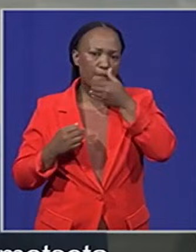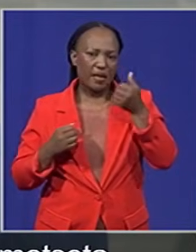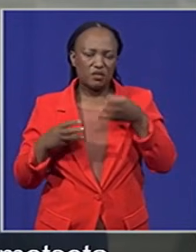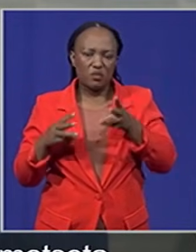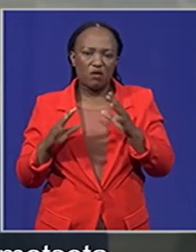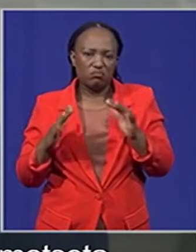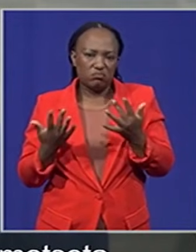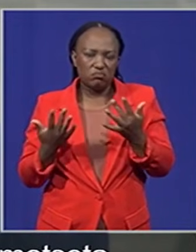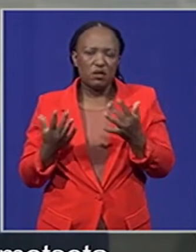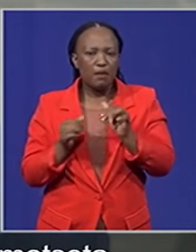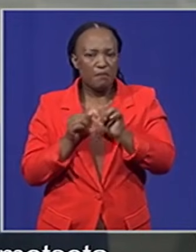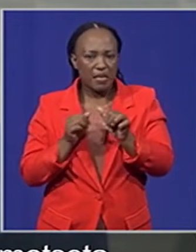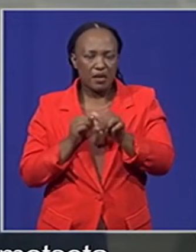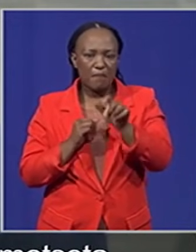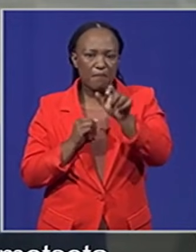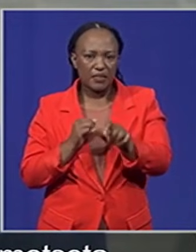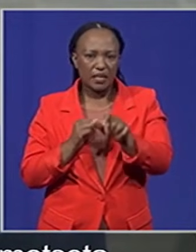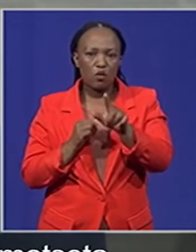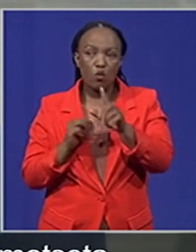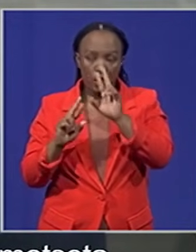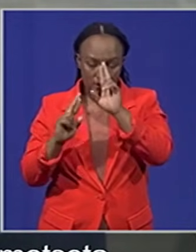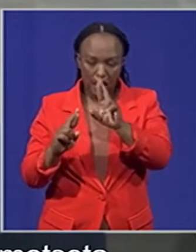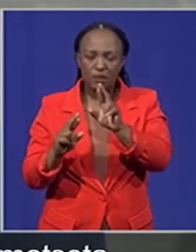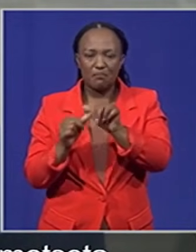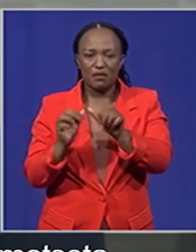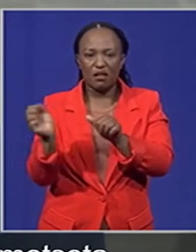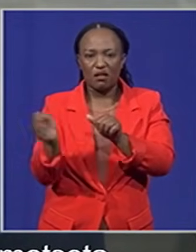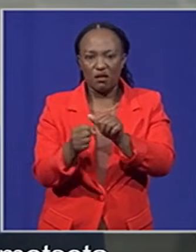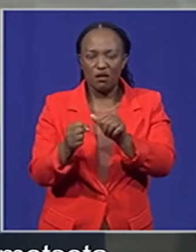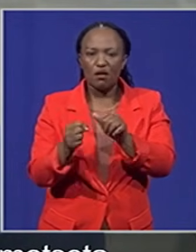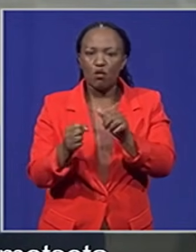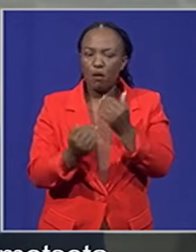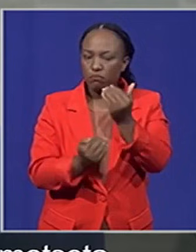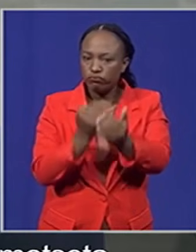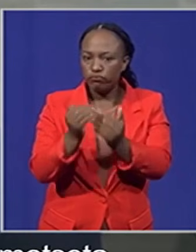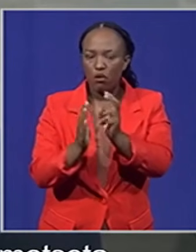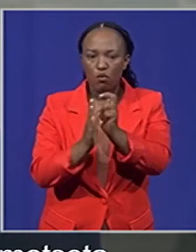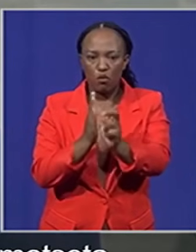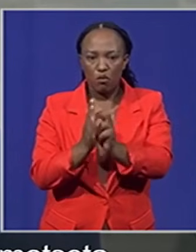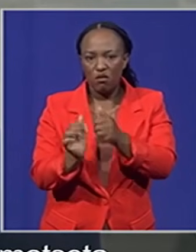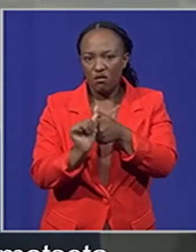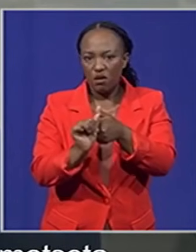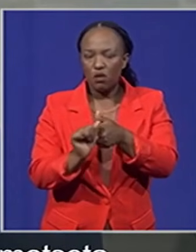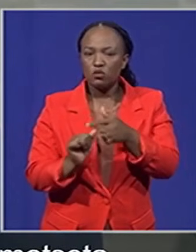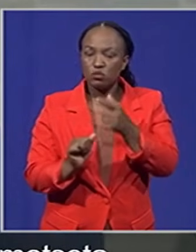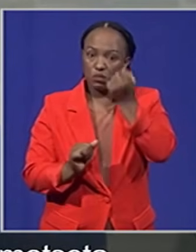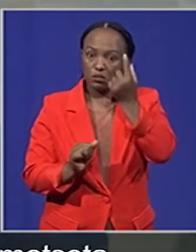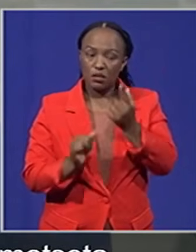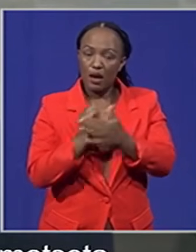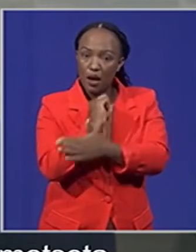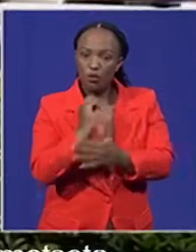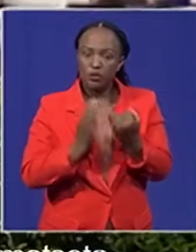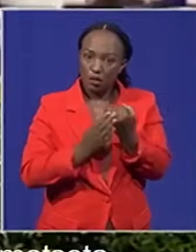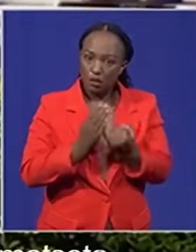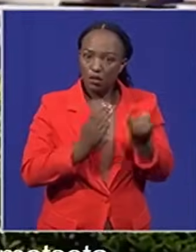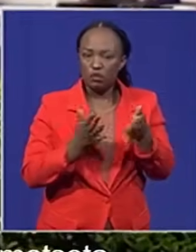forward is to have someone who will respect our diplomatic protocols and norms and also respect that we're a sovereign country and we should be treated